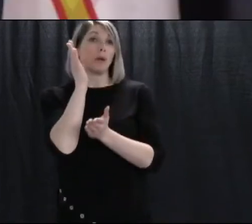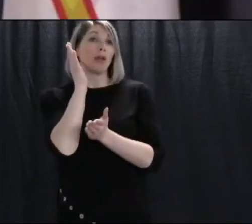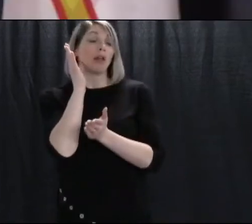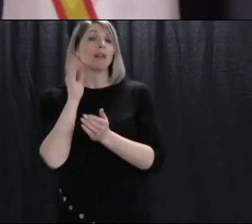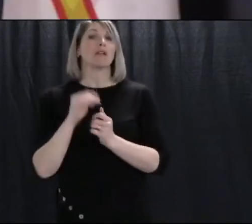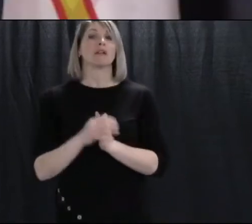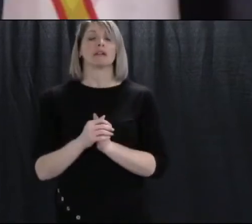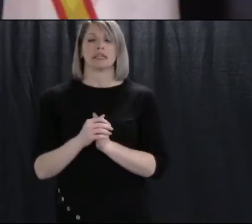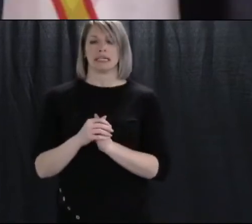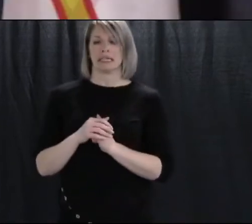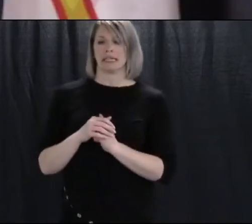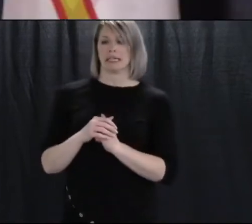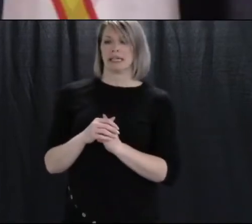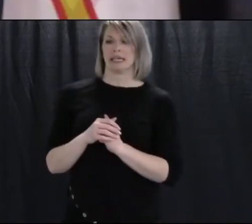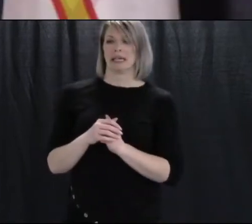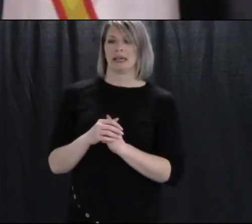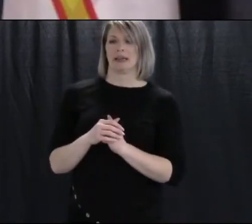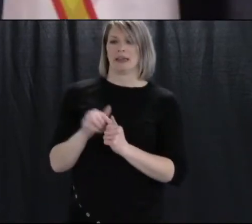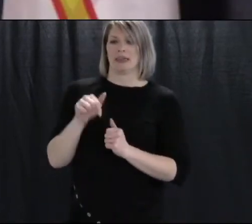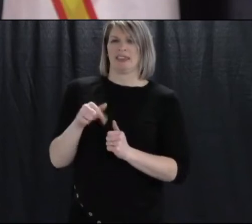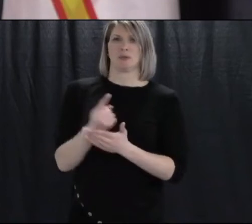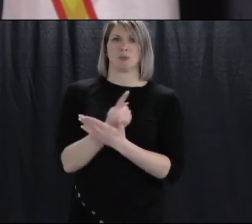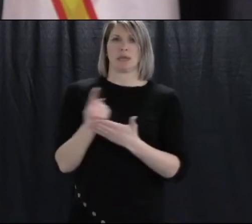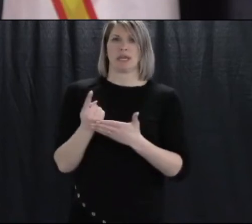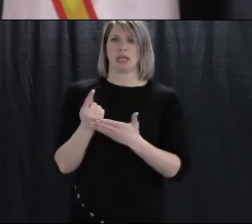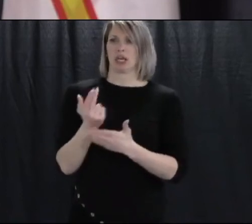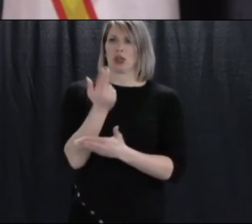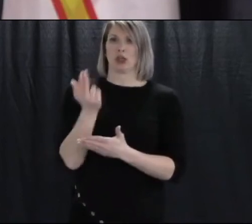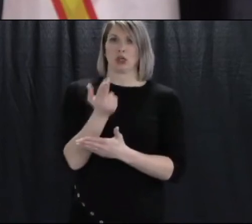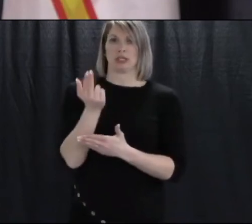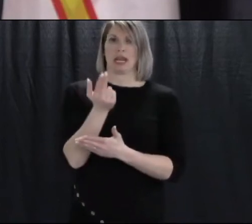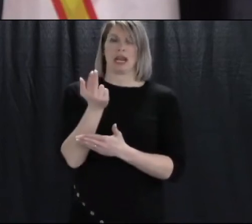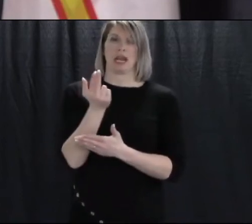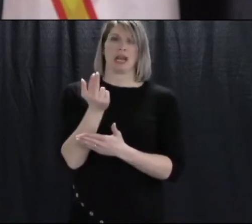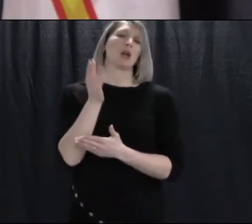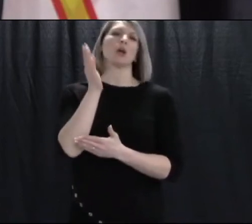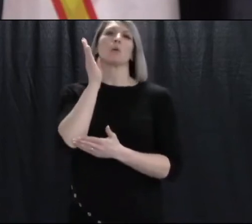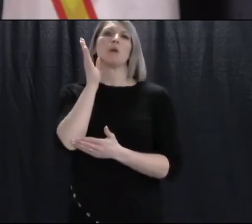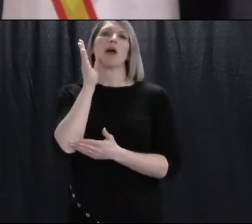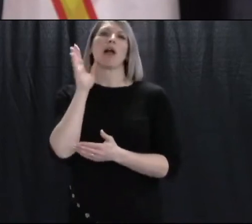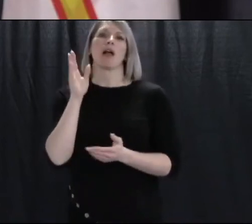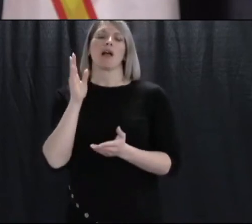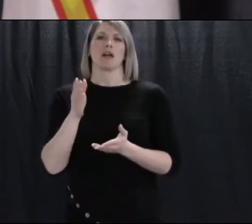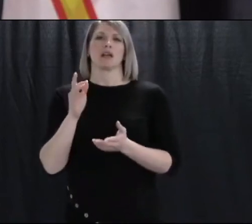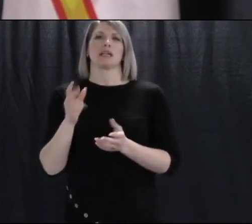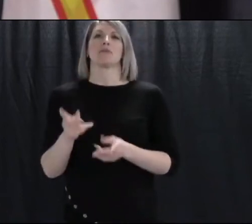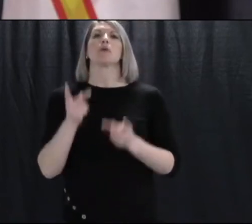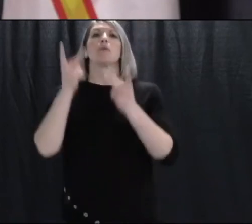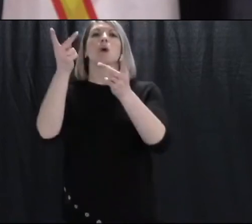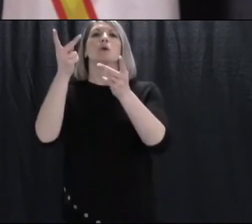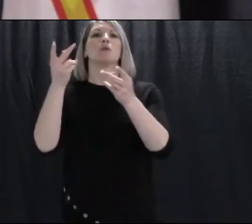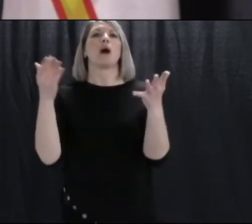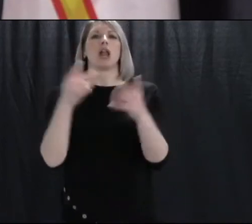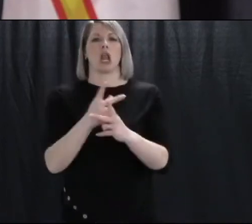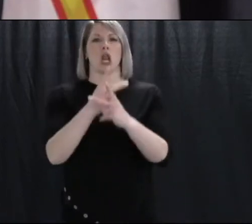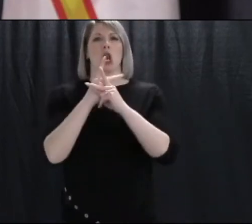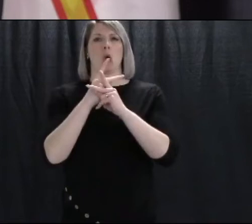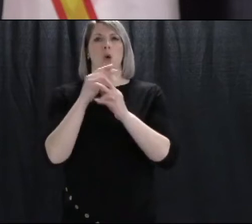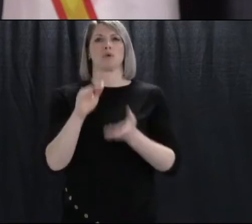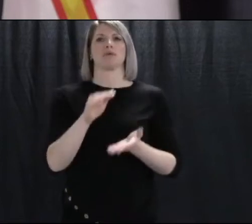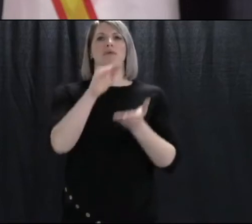week, Anthony, as I mentioned yesterday, we'll be bringing to the House of Assembly a loan bill. So this gives us the authority, with